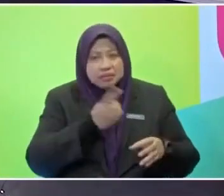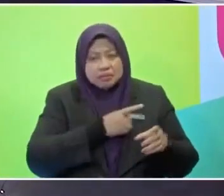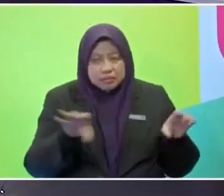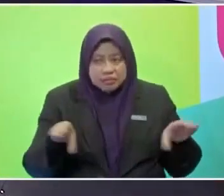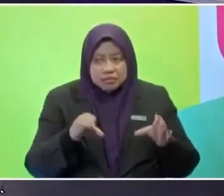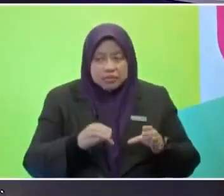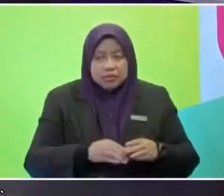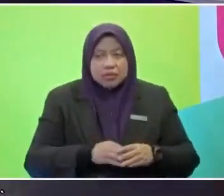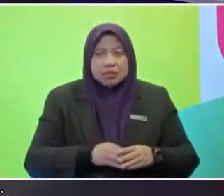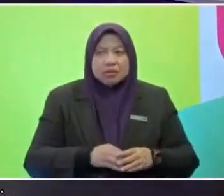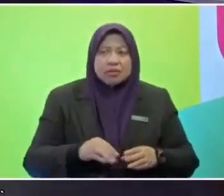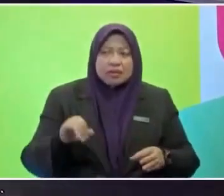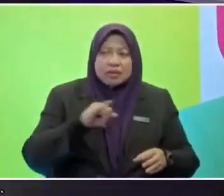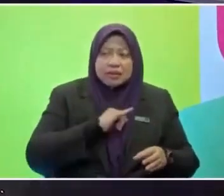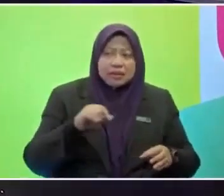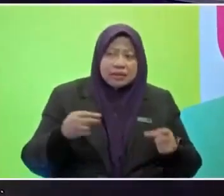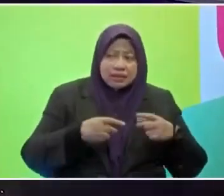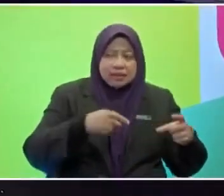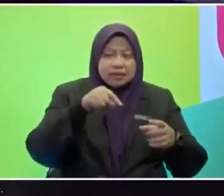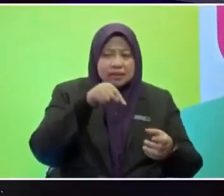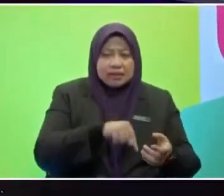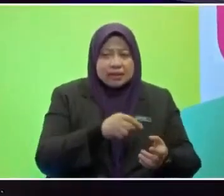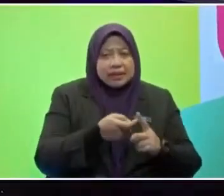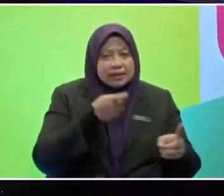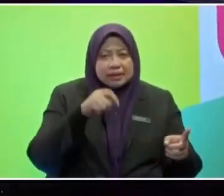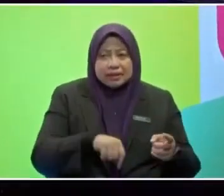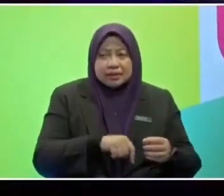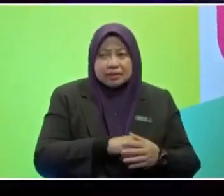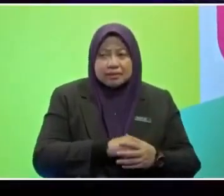I'll move here first to shine it here.